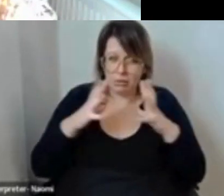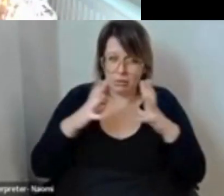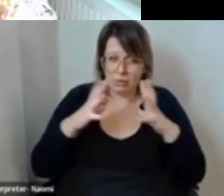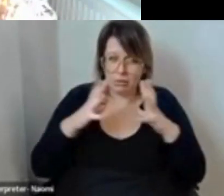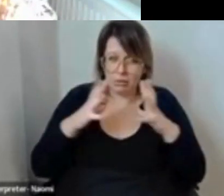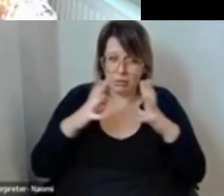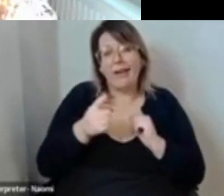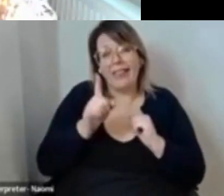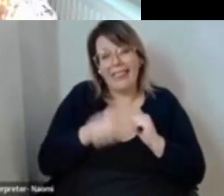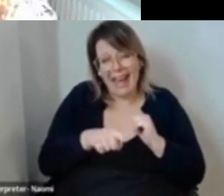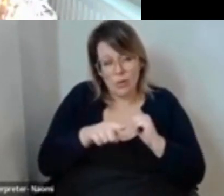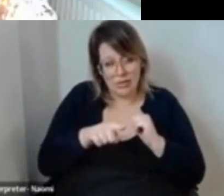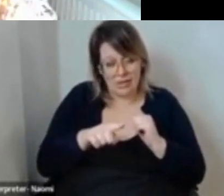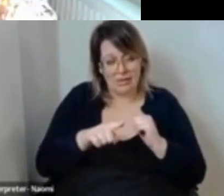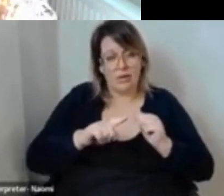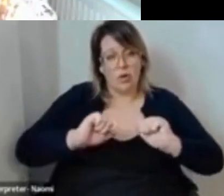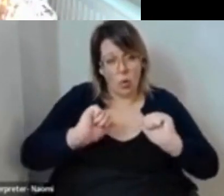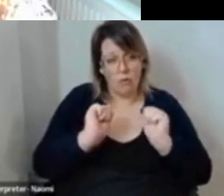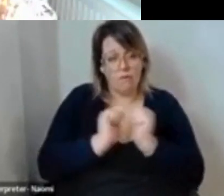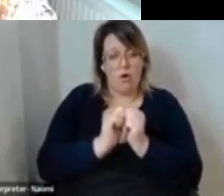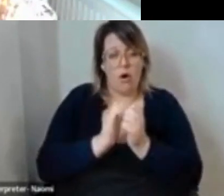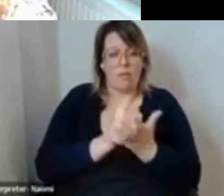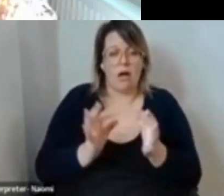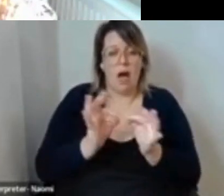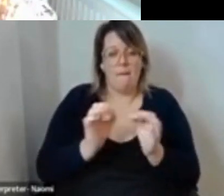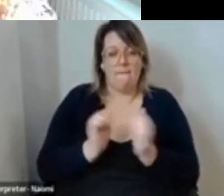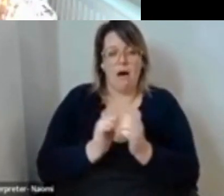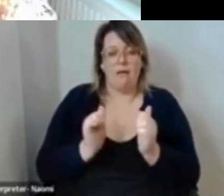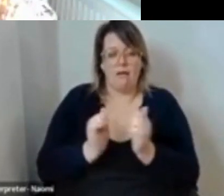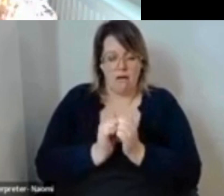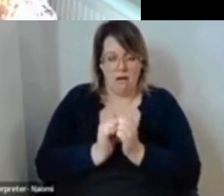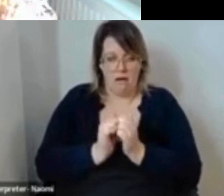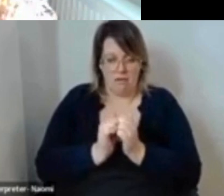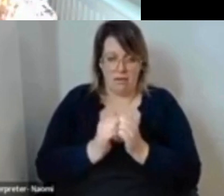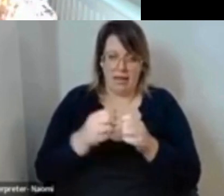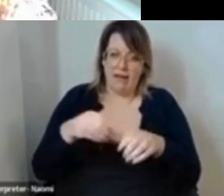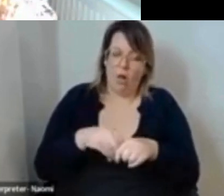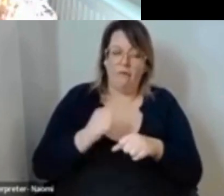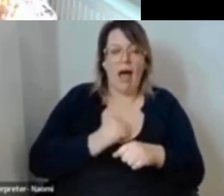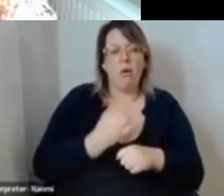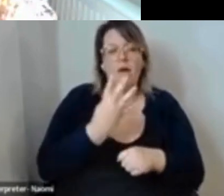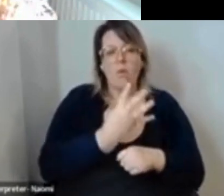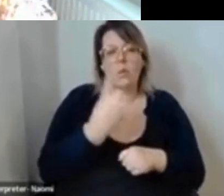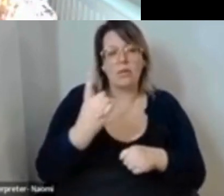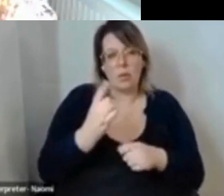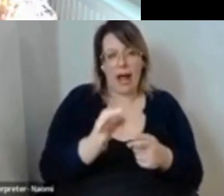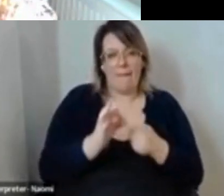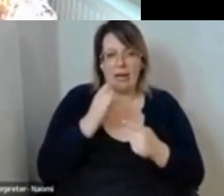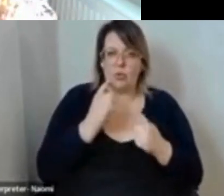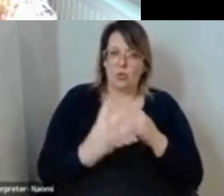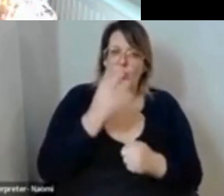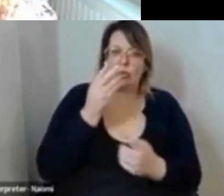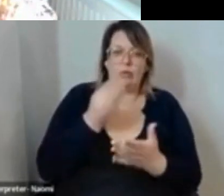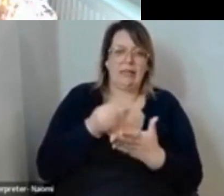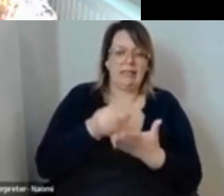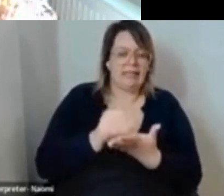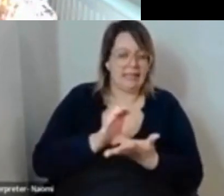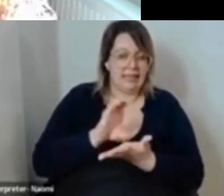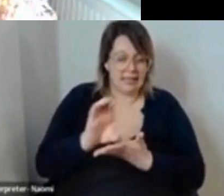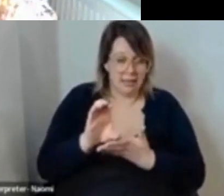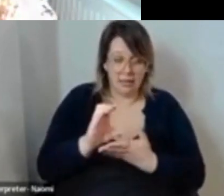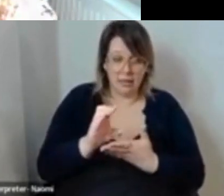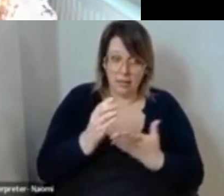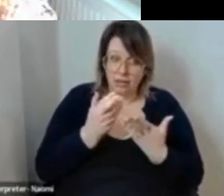different confirmed hub partners referenced across the 41 successful applications. And these were very broad and